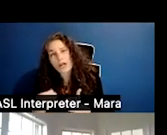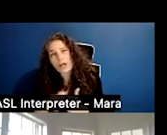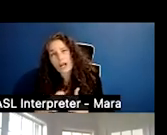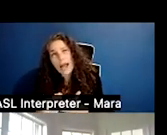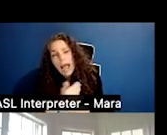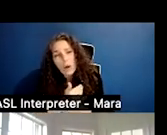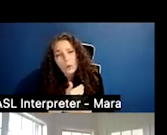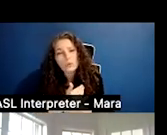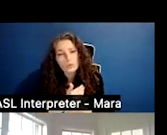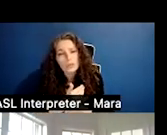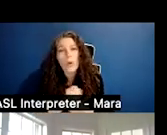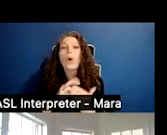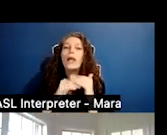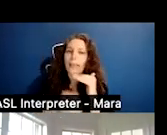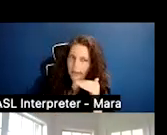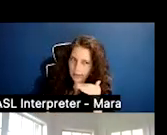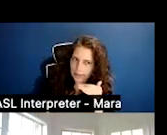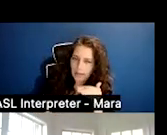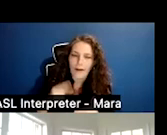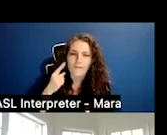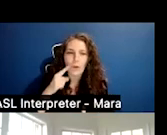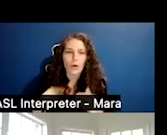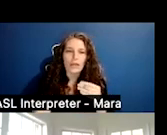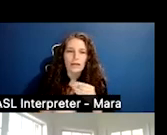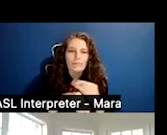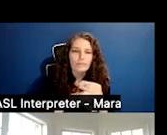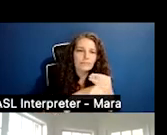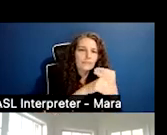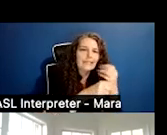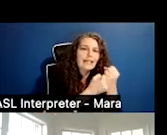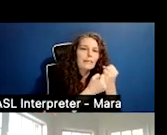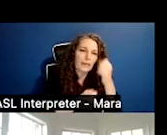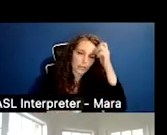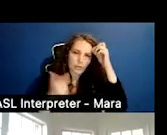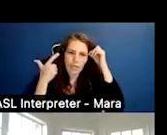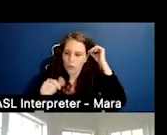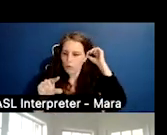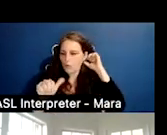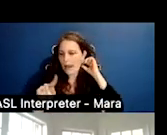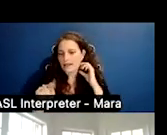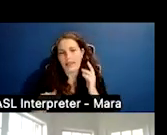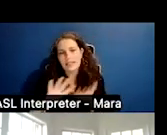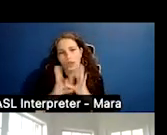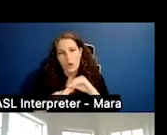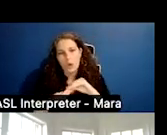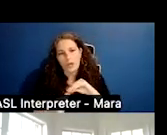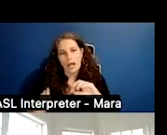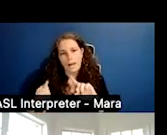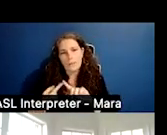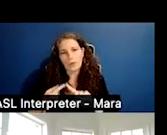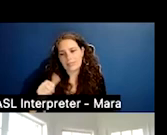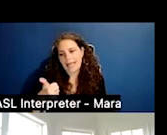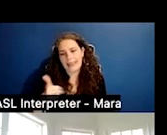the household qualifying for the supplementary grant. And that total grant goes up to $10,000. So in most cases,